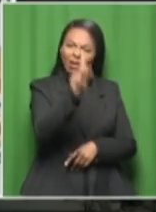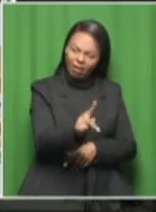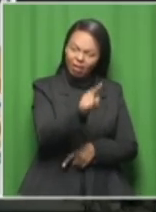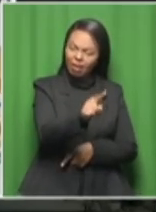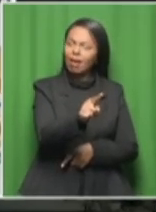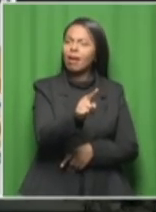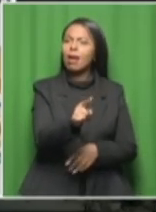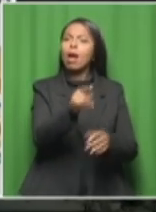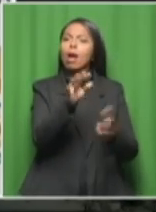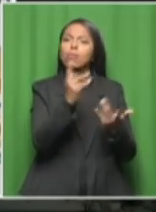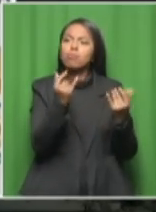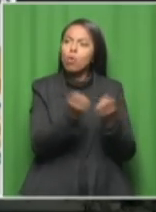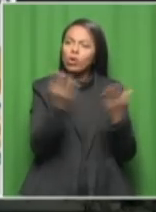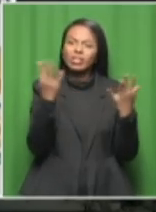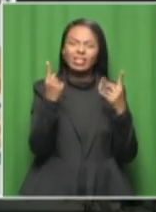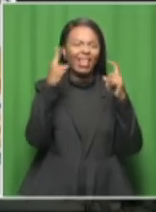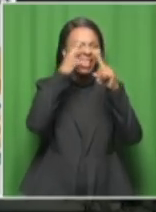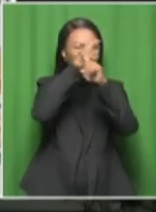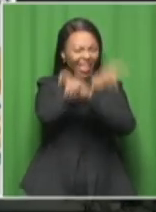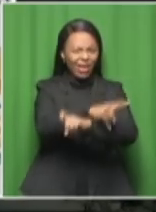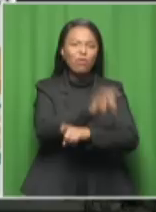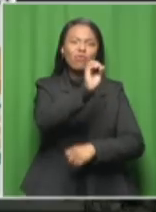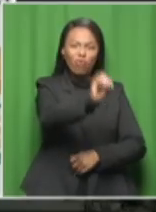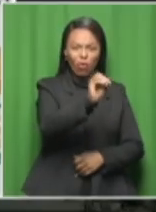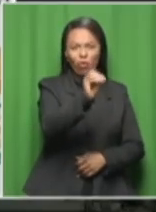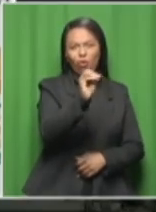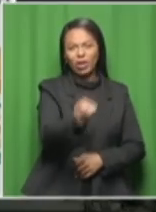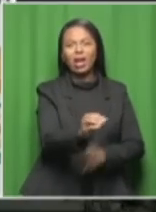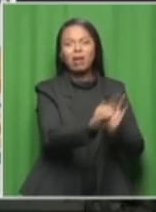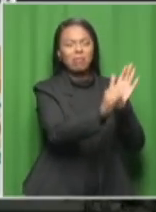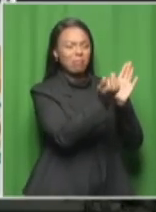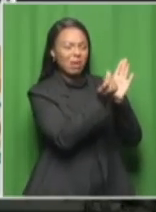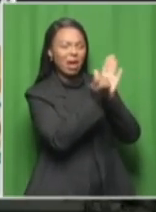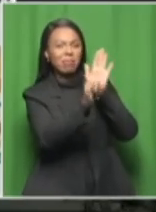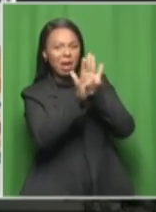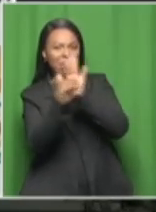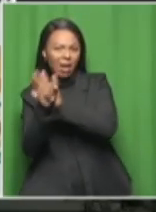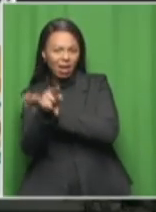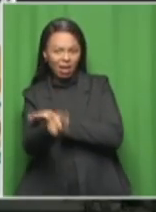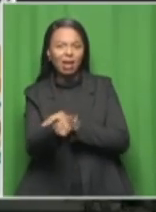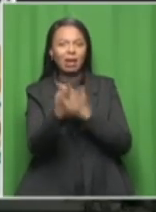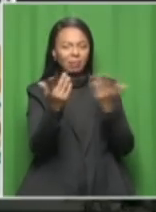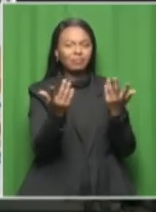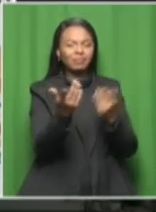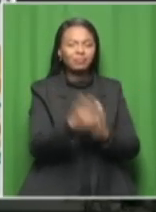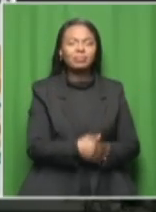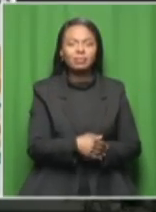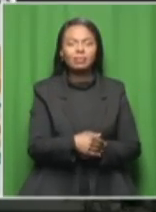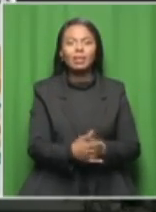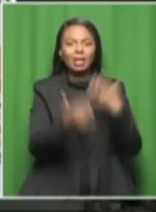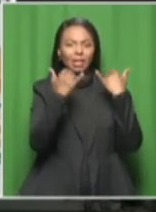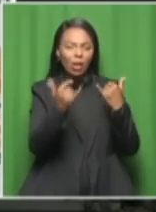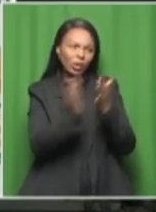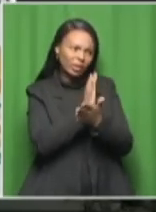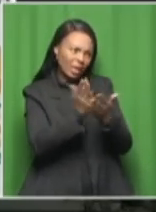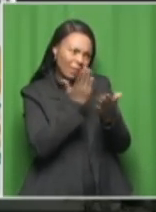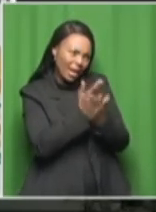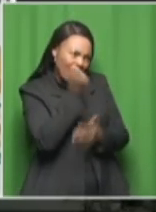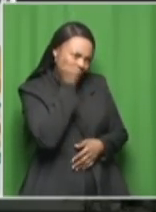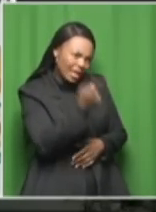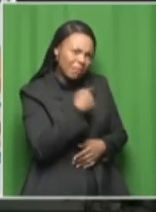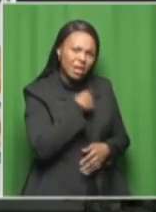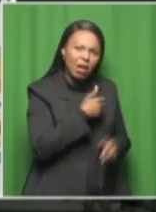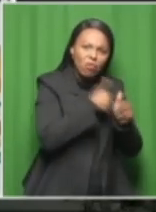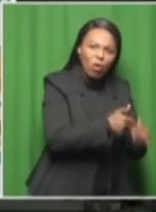they contradict each other. I'm sure the easiest one you'll understand, which you yourself have been following up